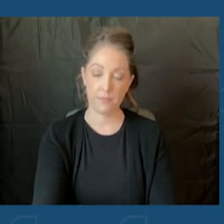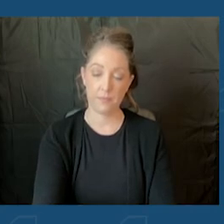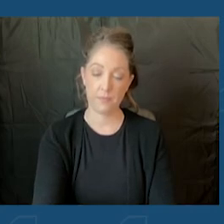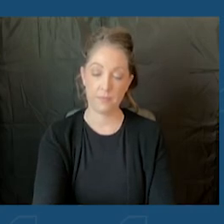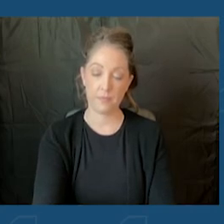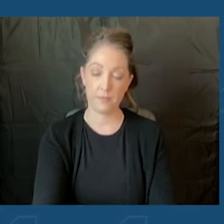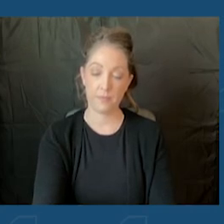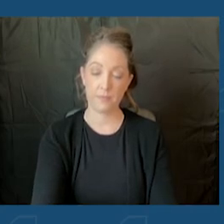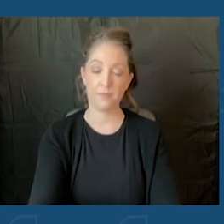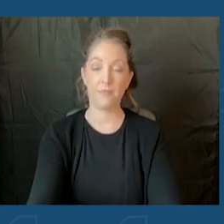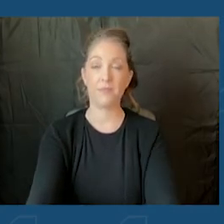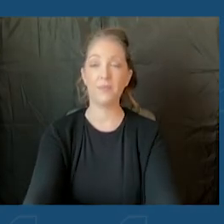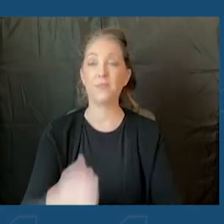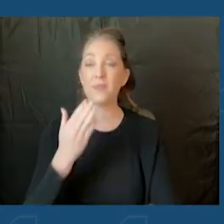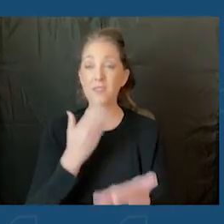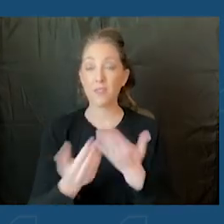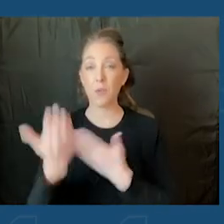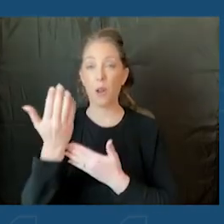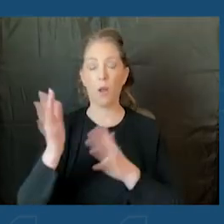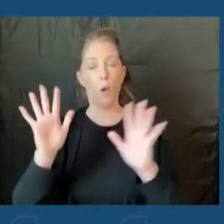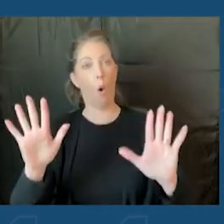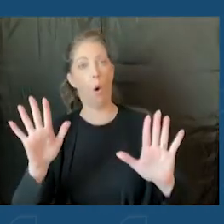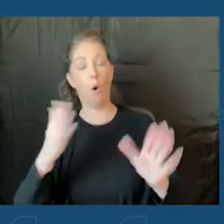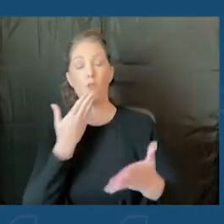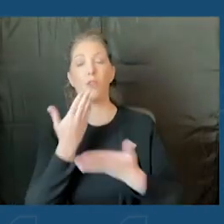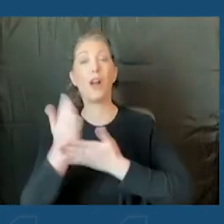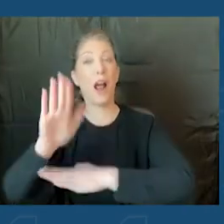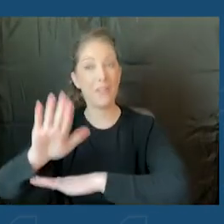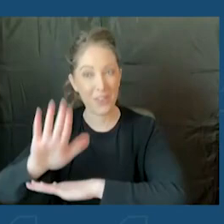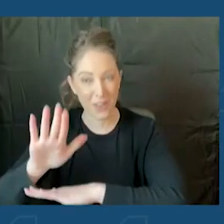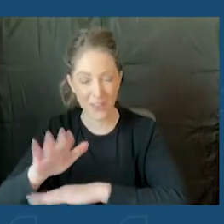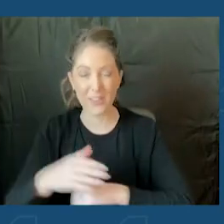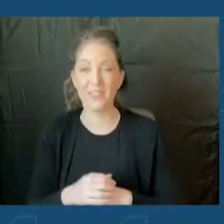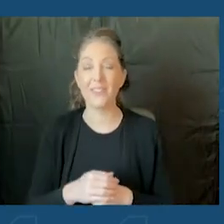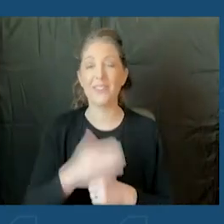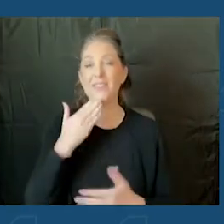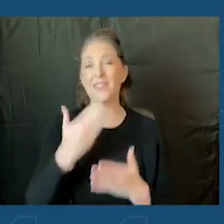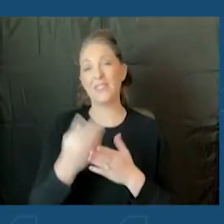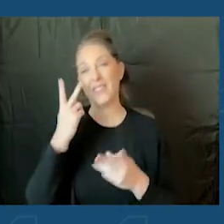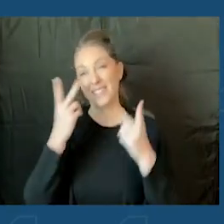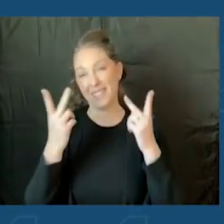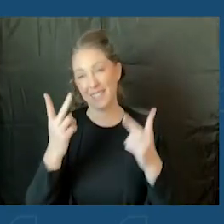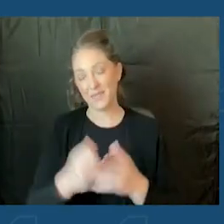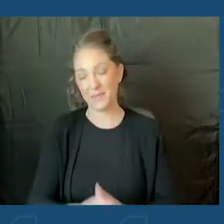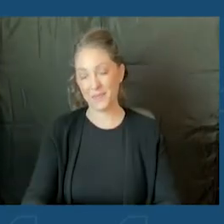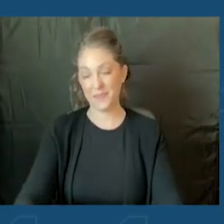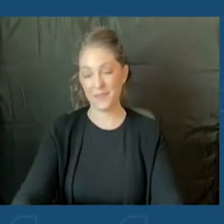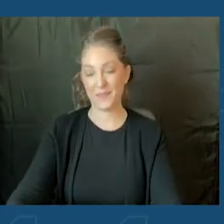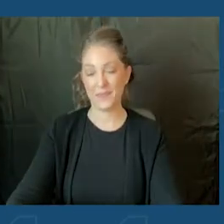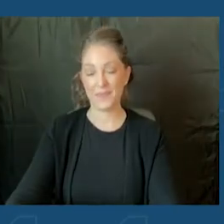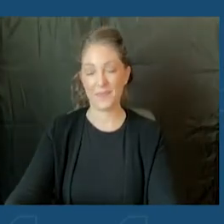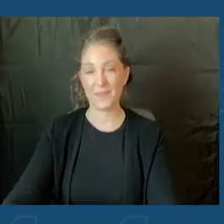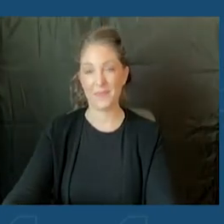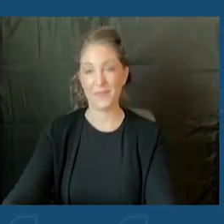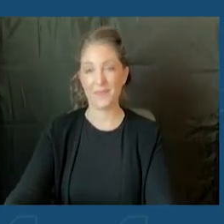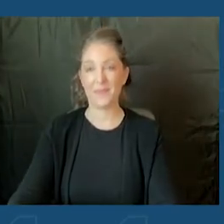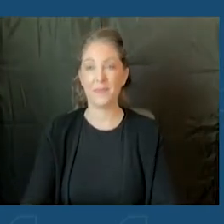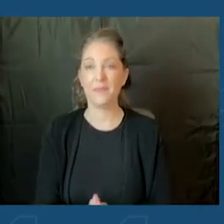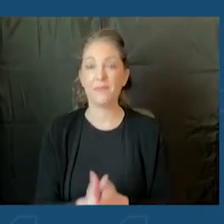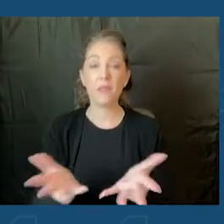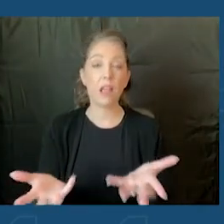Good morning, everyone. Actually, good afternoon, everyone. Great to see you at this wonderful site. I want to